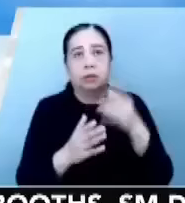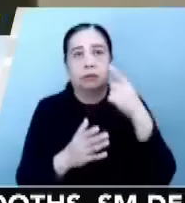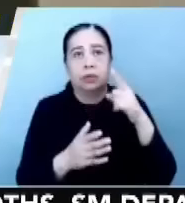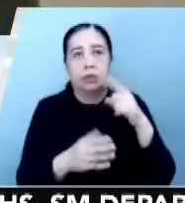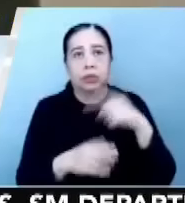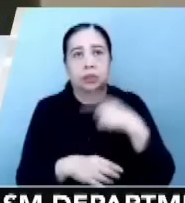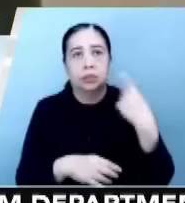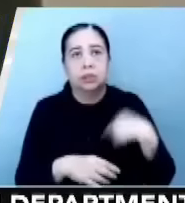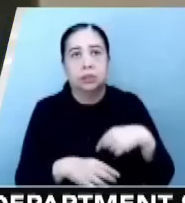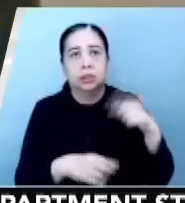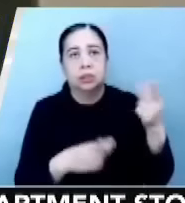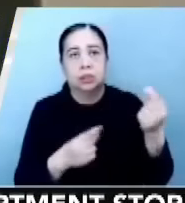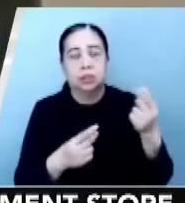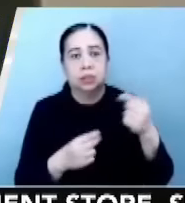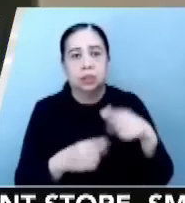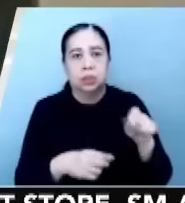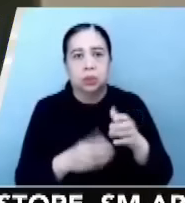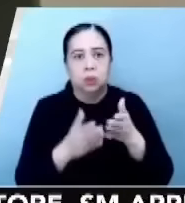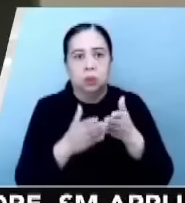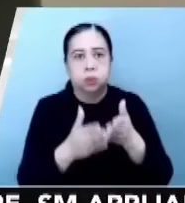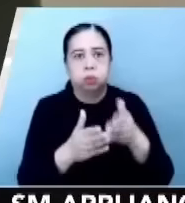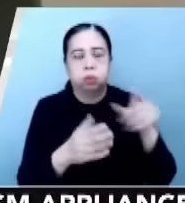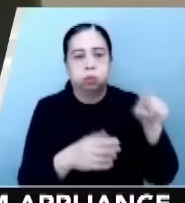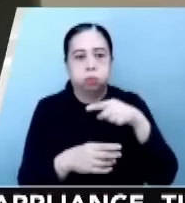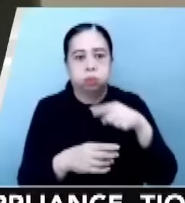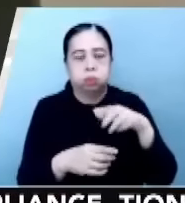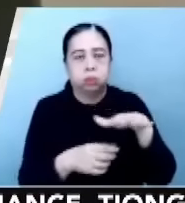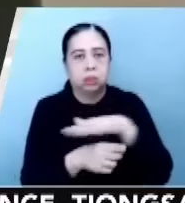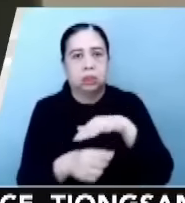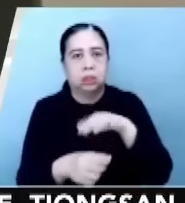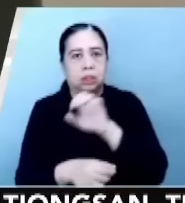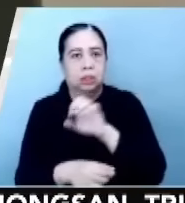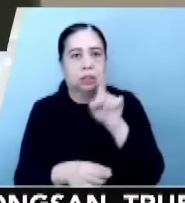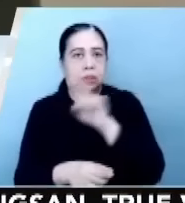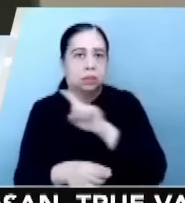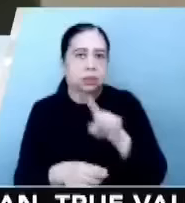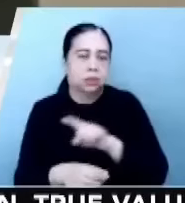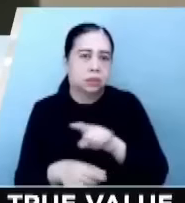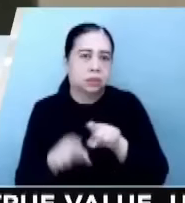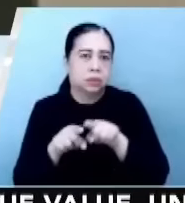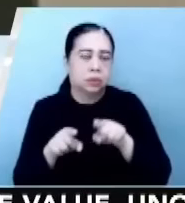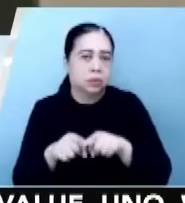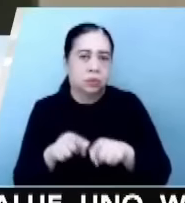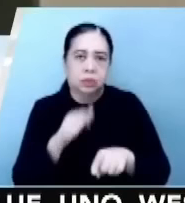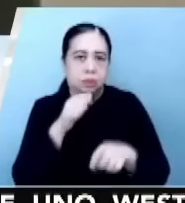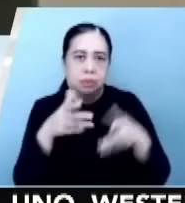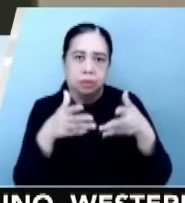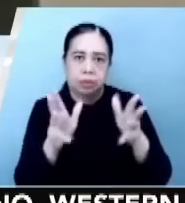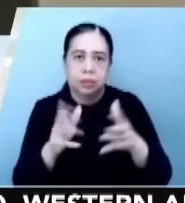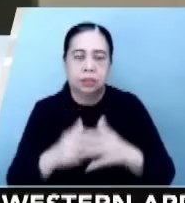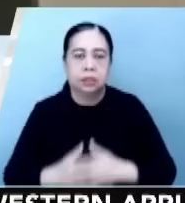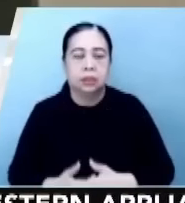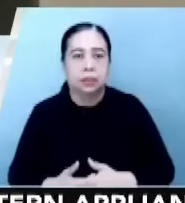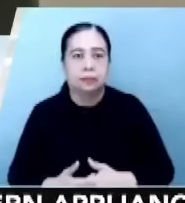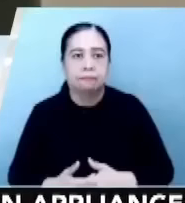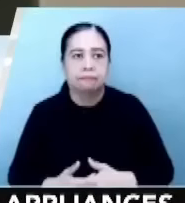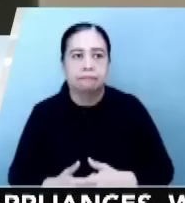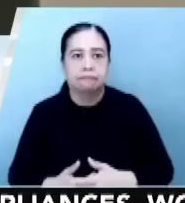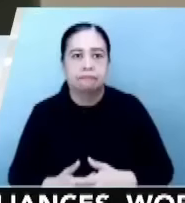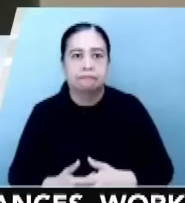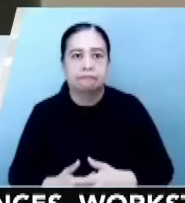conduct amphibious drill within our own exclusive economic zone is also not permitted. I'm